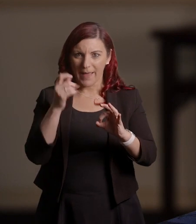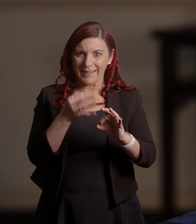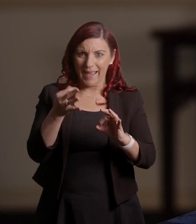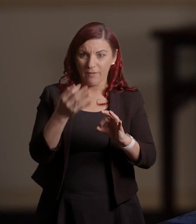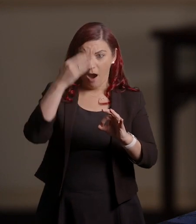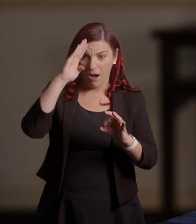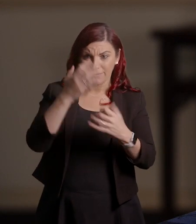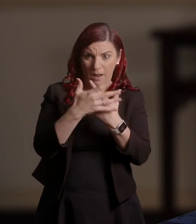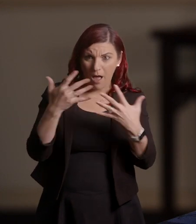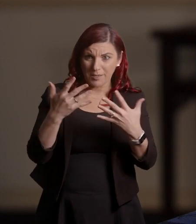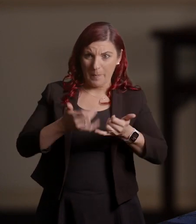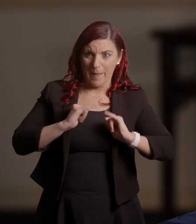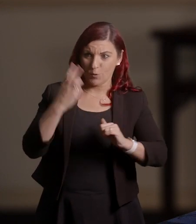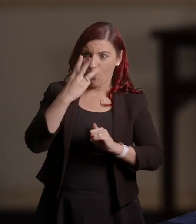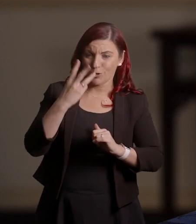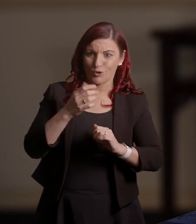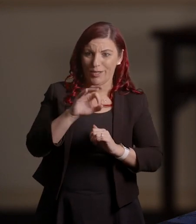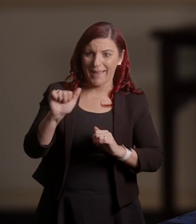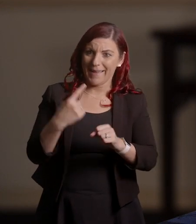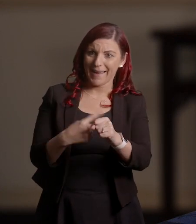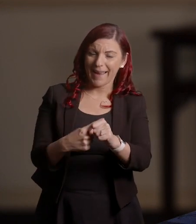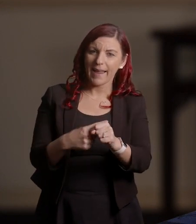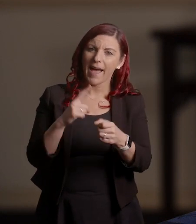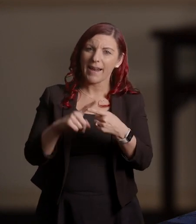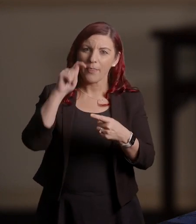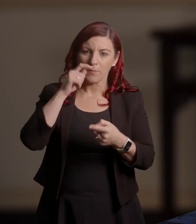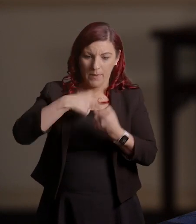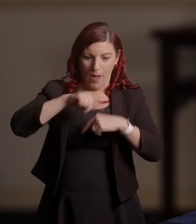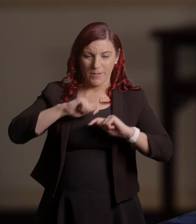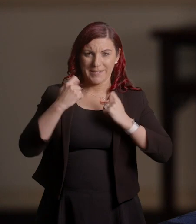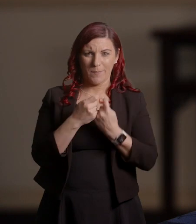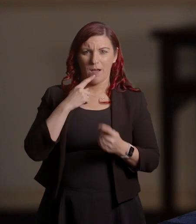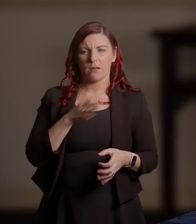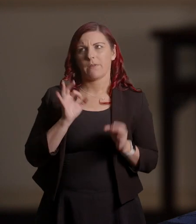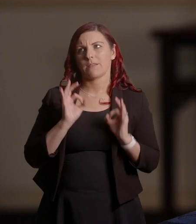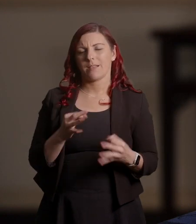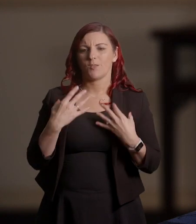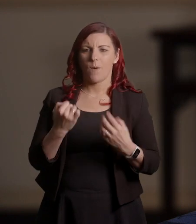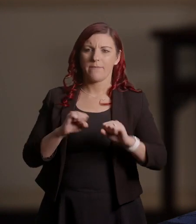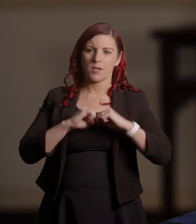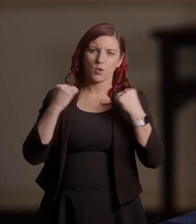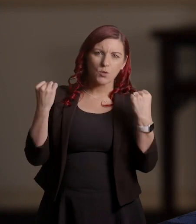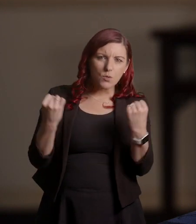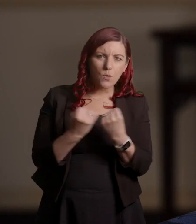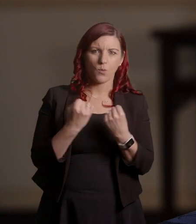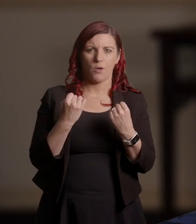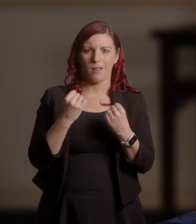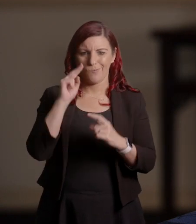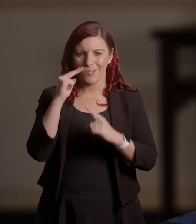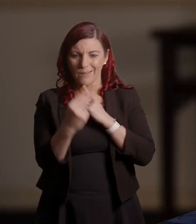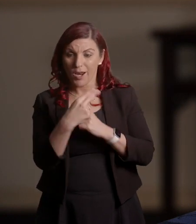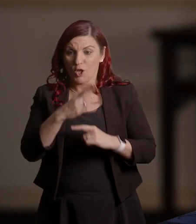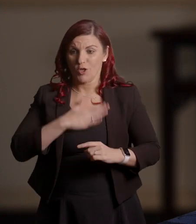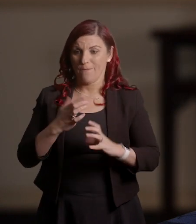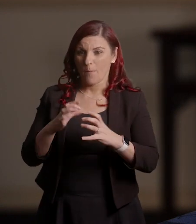it brought a lot to Ireland as a country. And then going back to our team, it was fantastic to have that the social